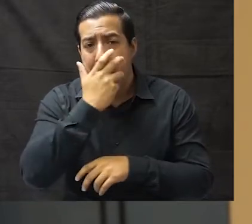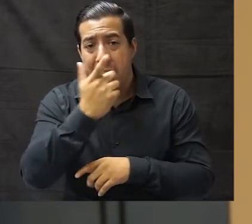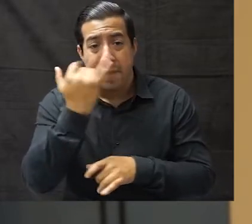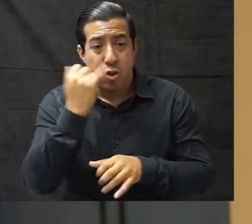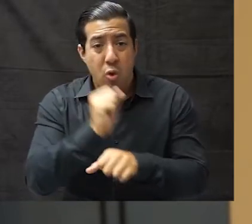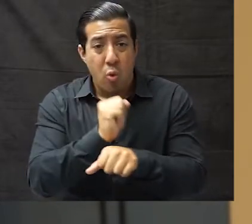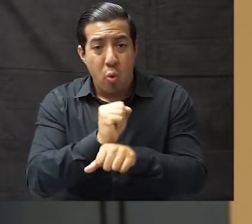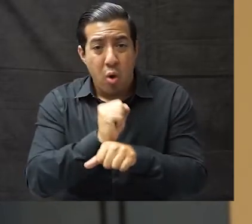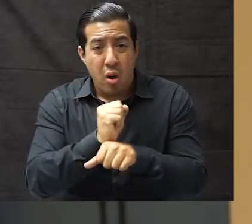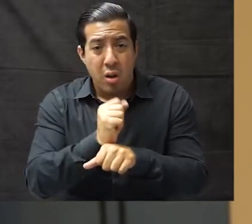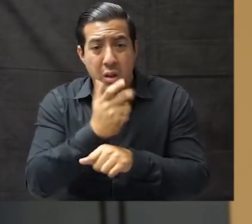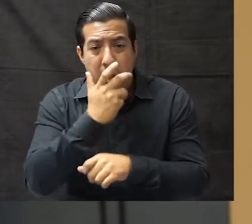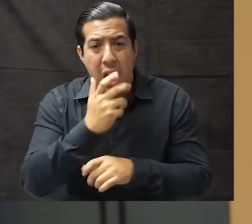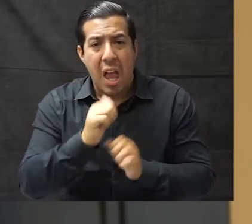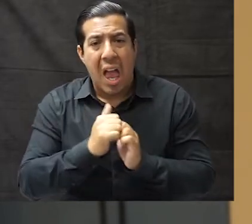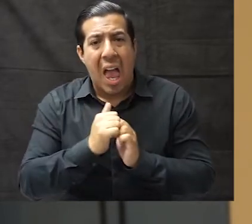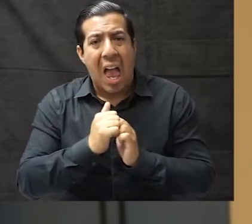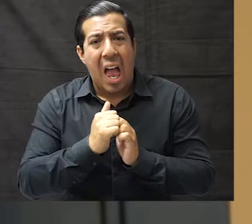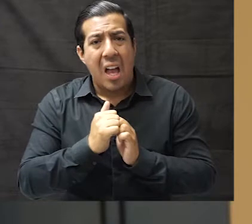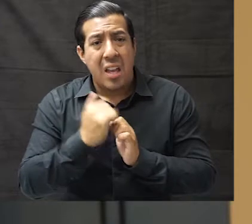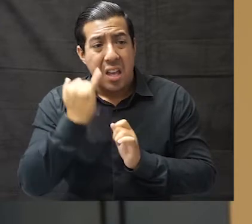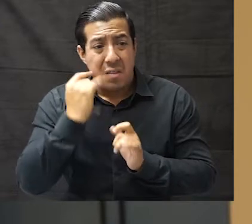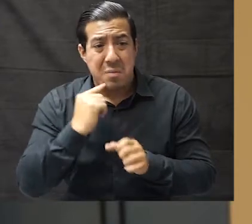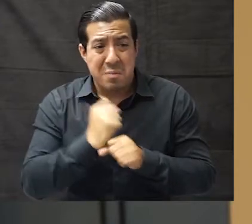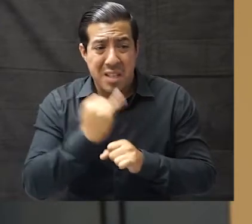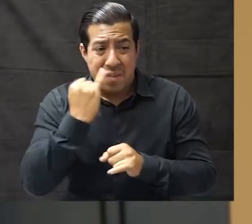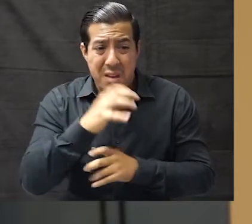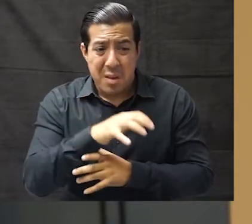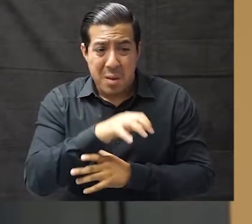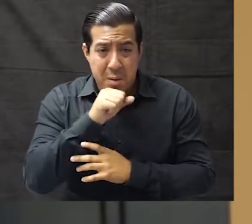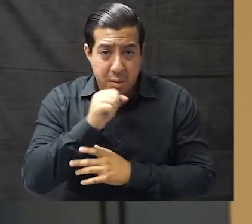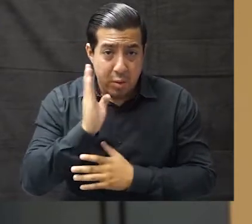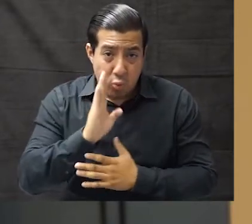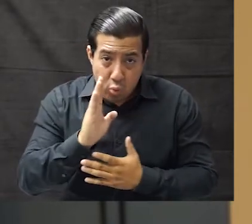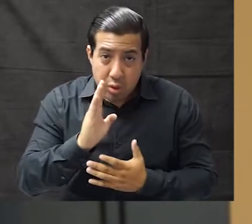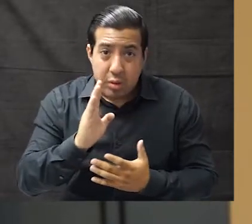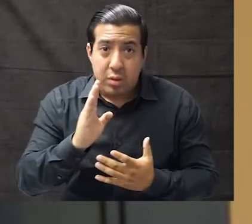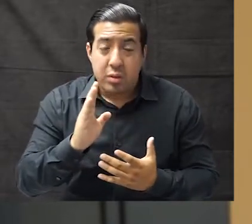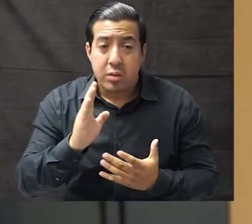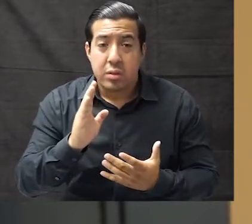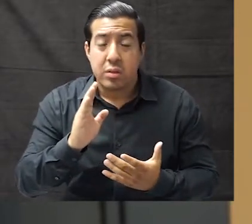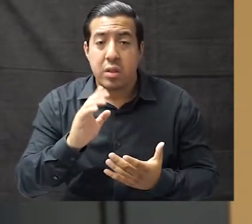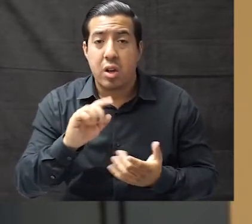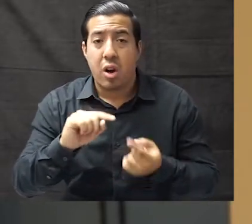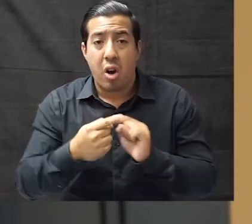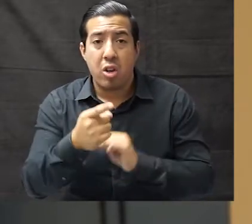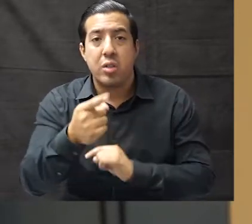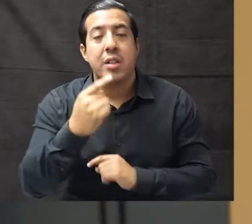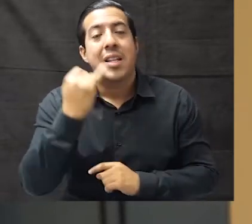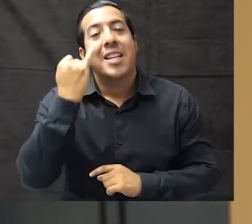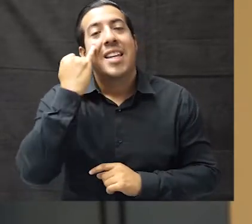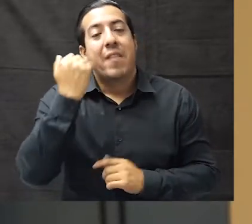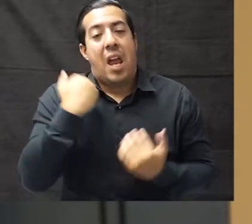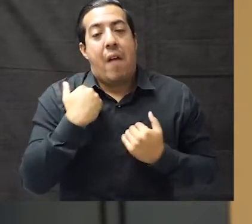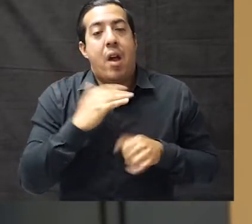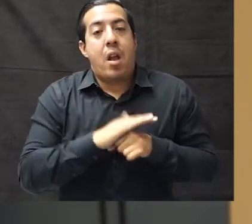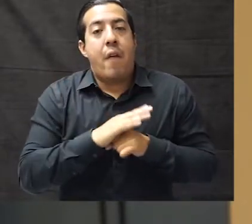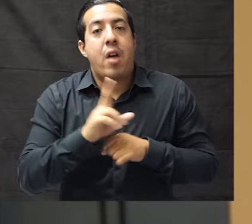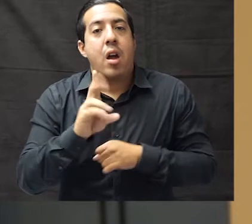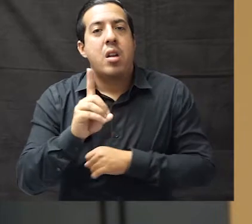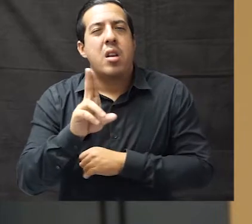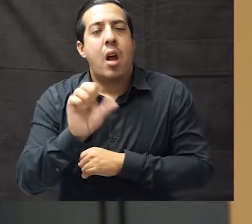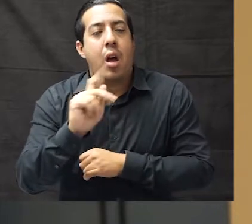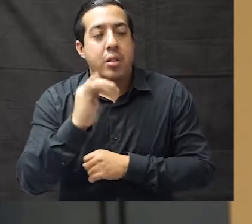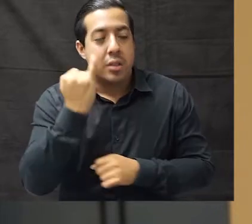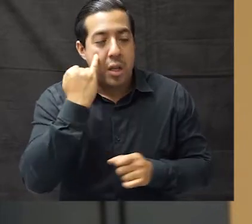more, I look at the mask as a reminder not to stick your fingers in your mouth than necessarily breathing it in. Does that help answer your